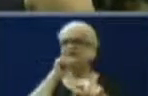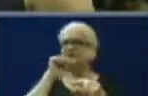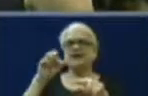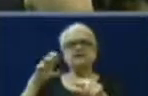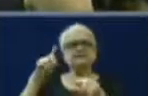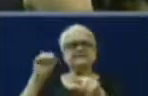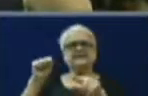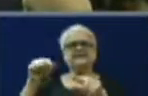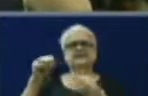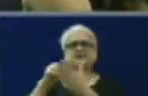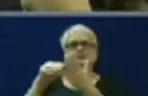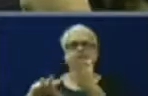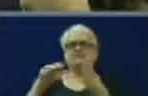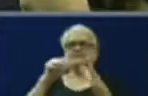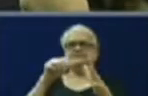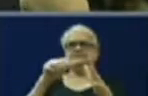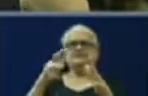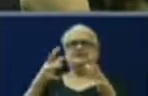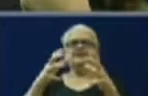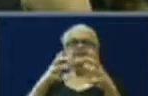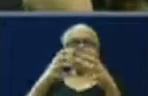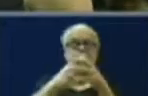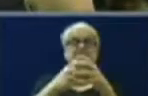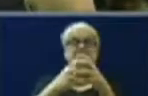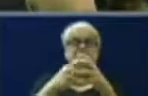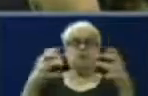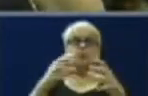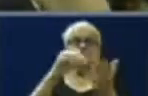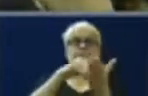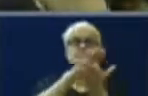So we're working to grow them, and we're going to lose them.